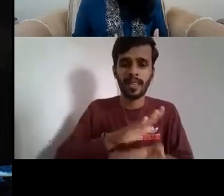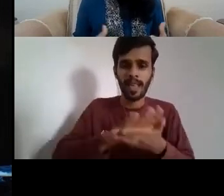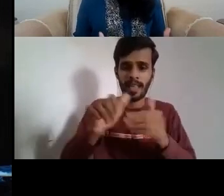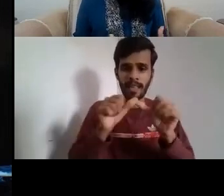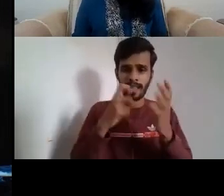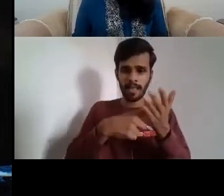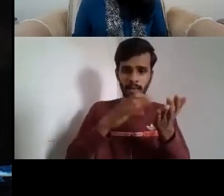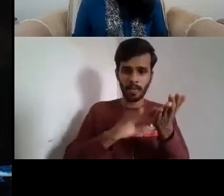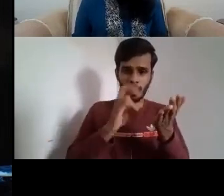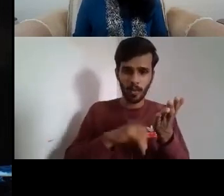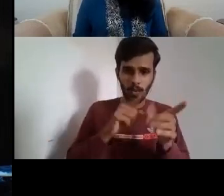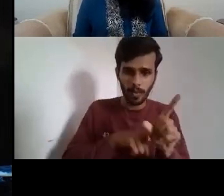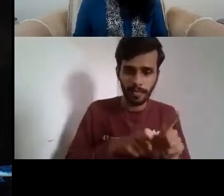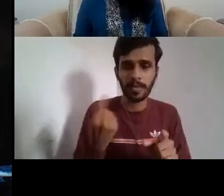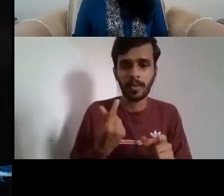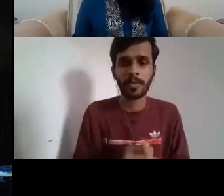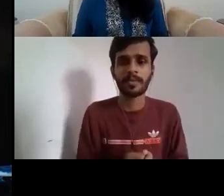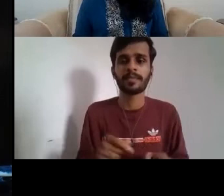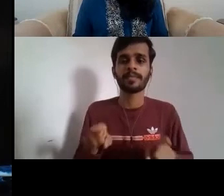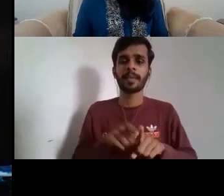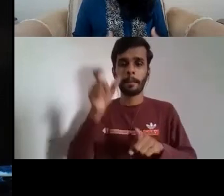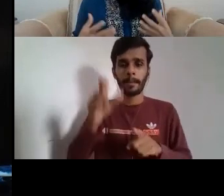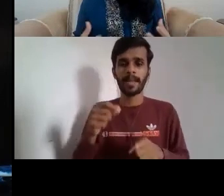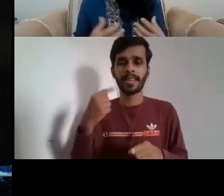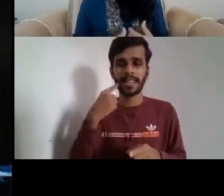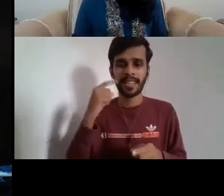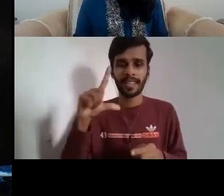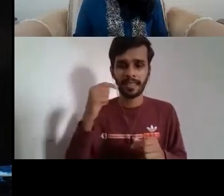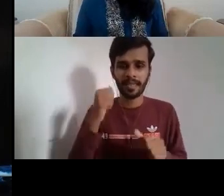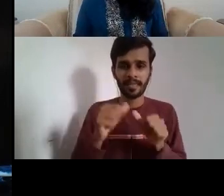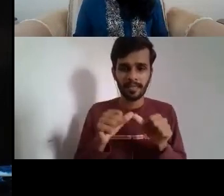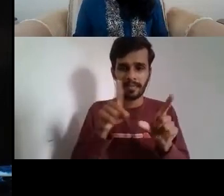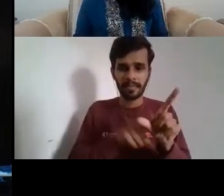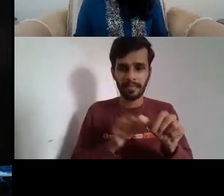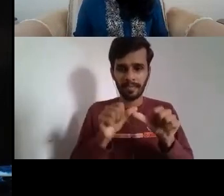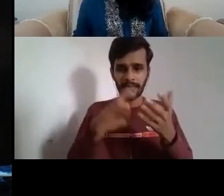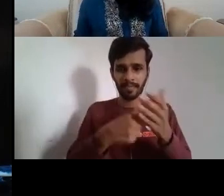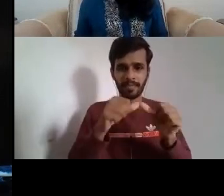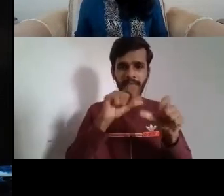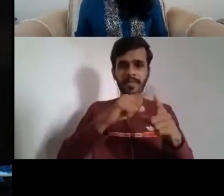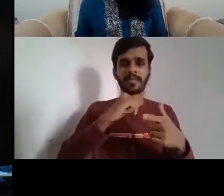Artists like R.D. Burman, Ilayaraja, and A.R. Rahman have gained mastery over Western orchestration.